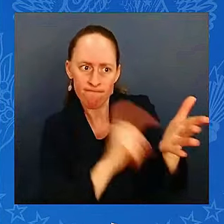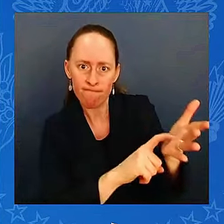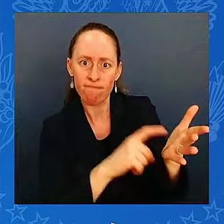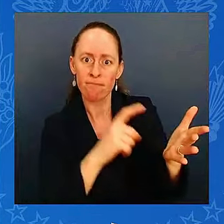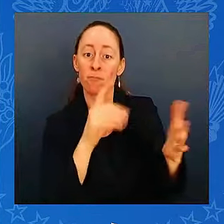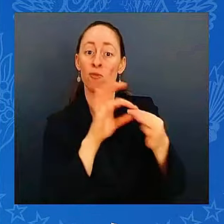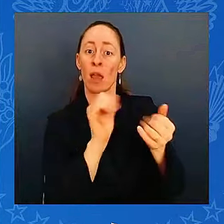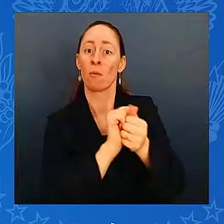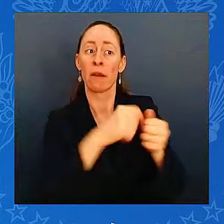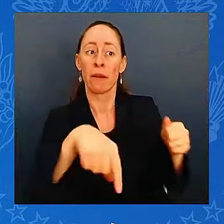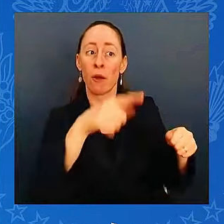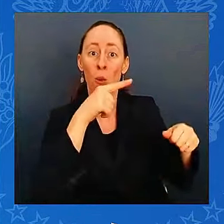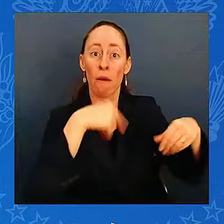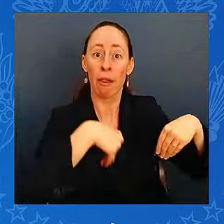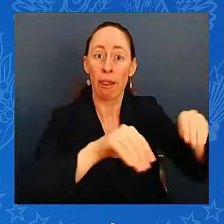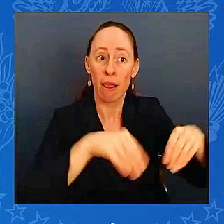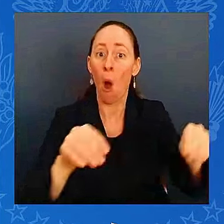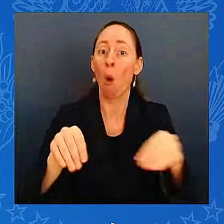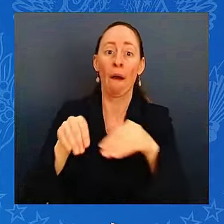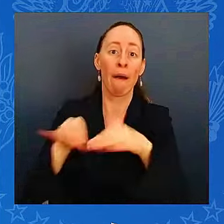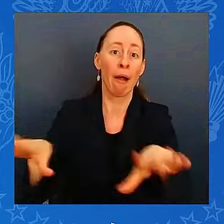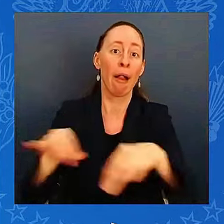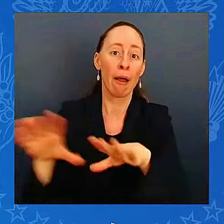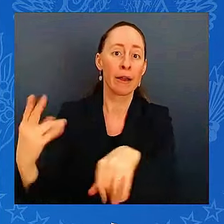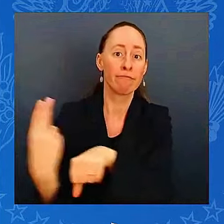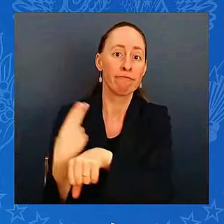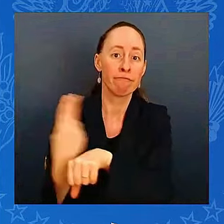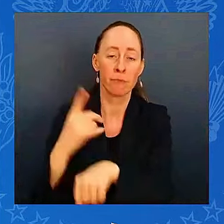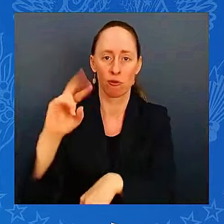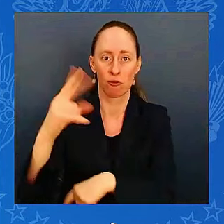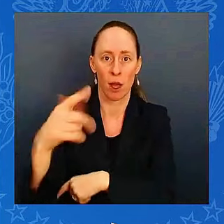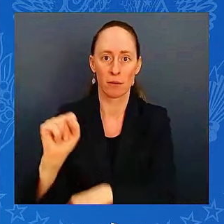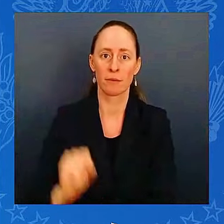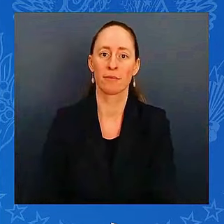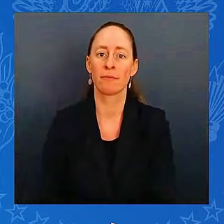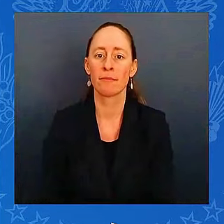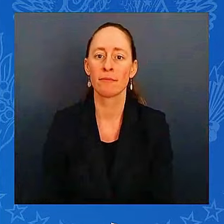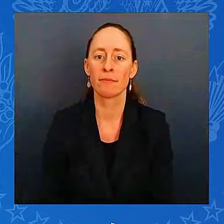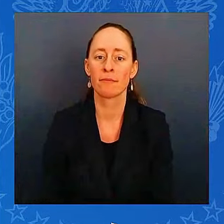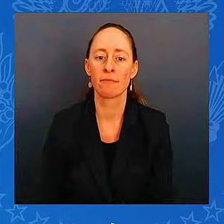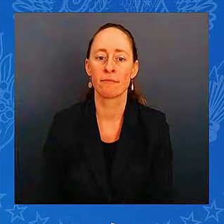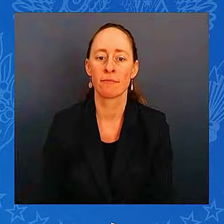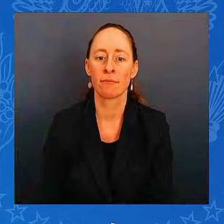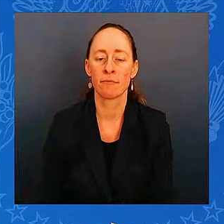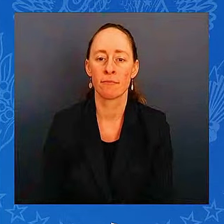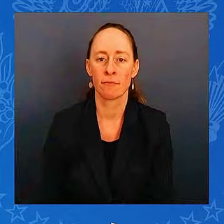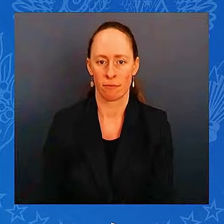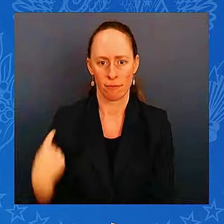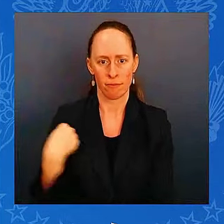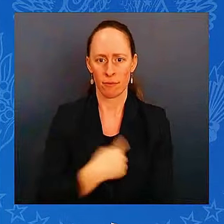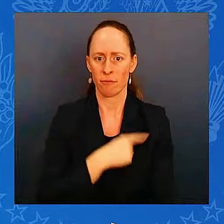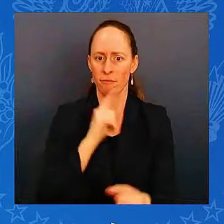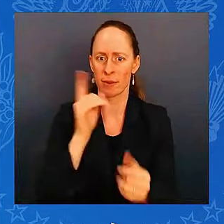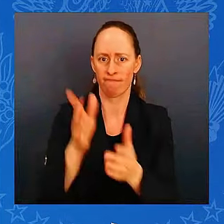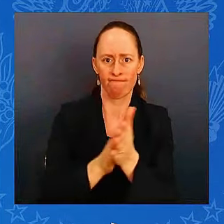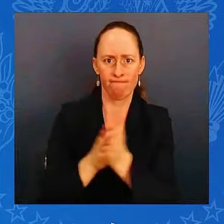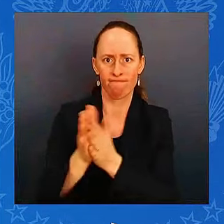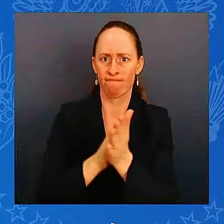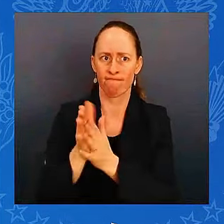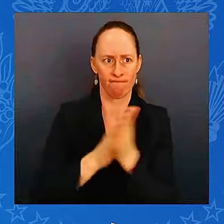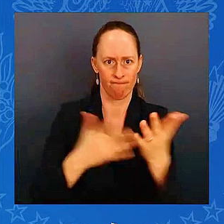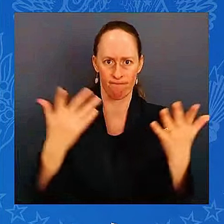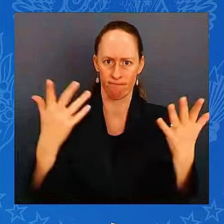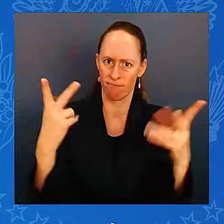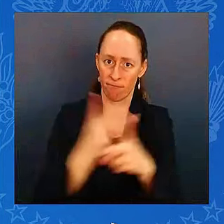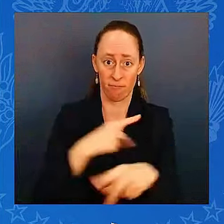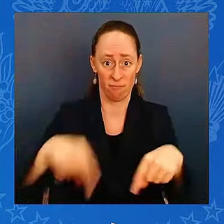to getting down to work, since the challenge ahead of us is the greatest of all. Those